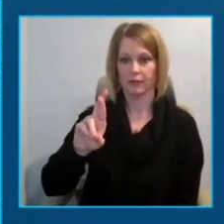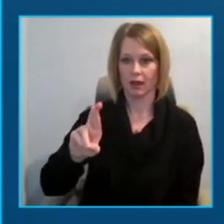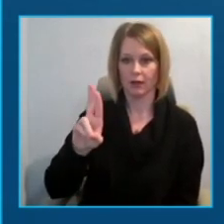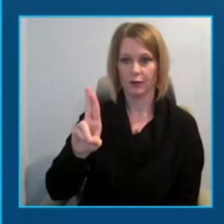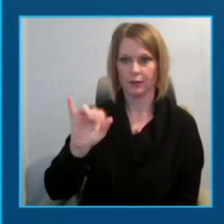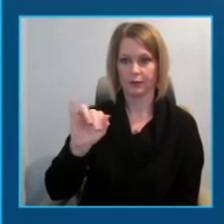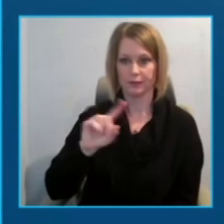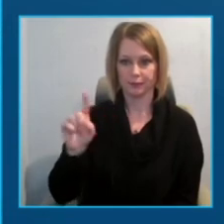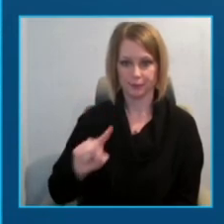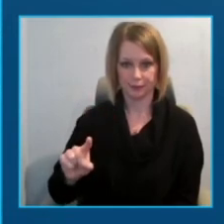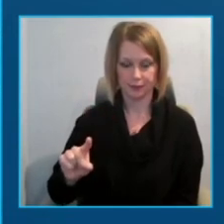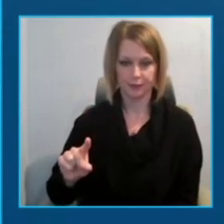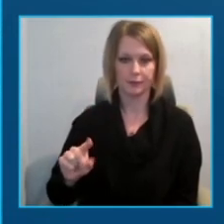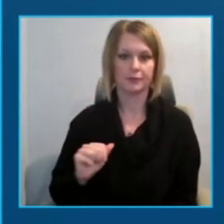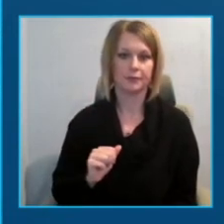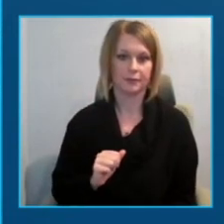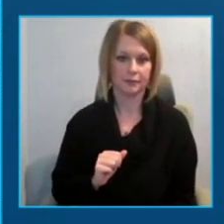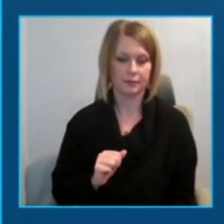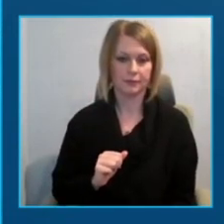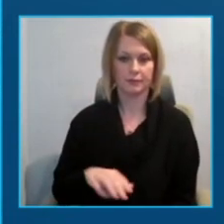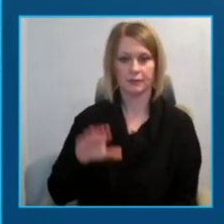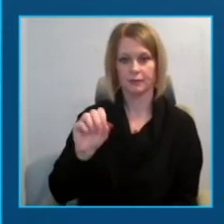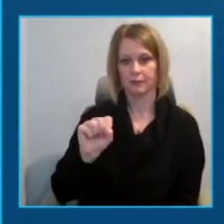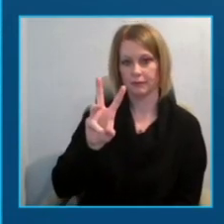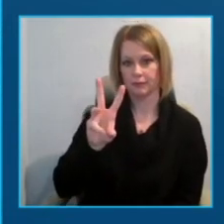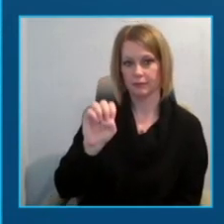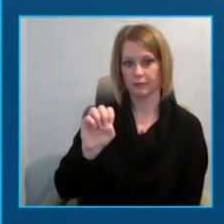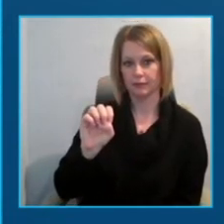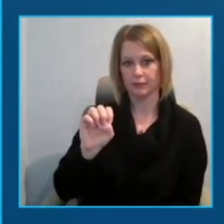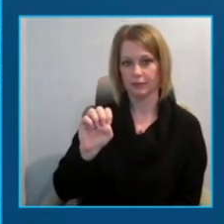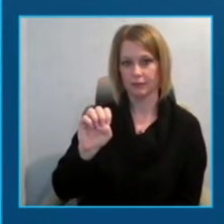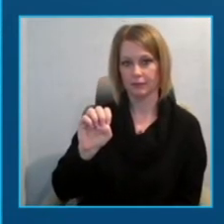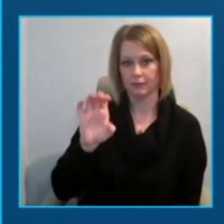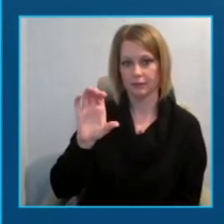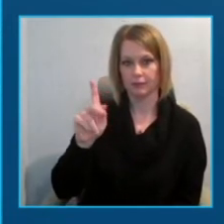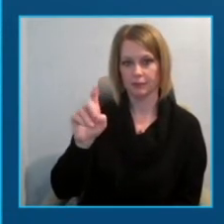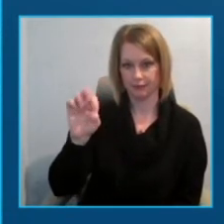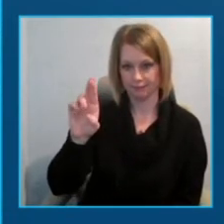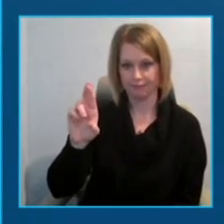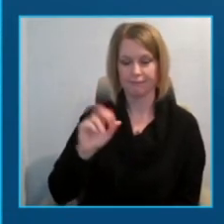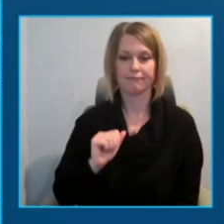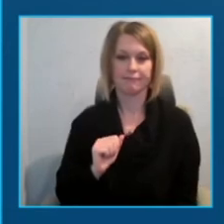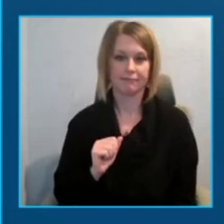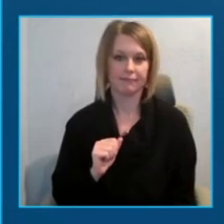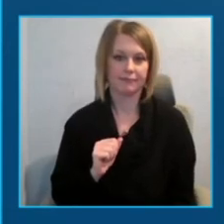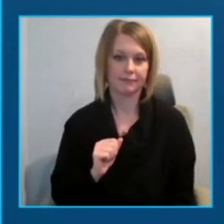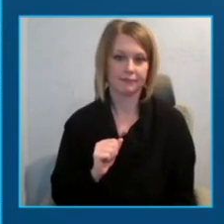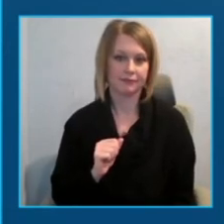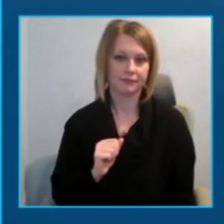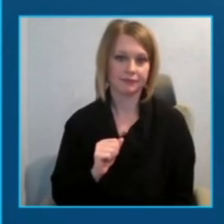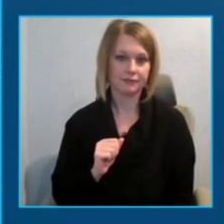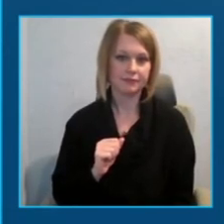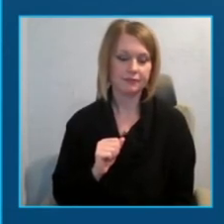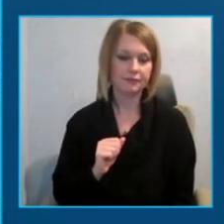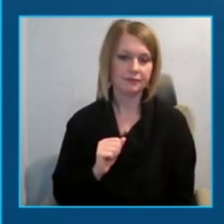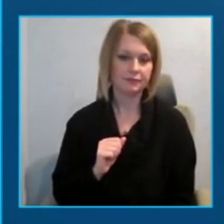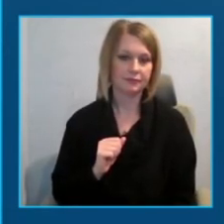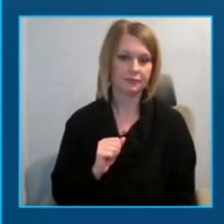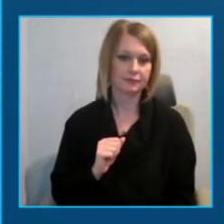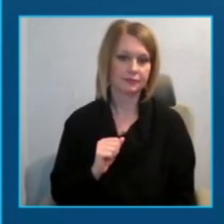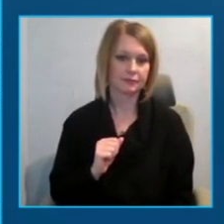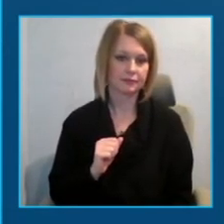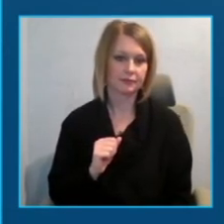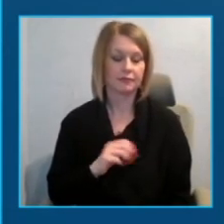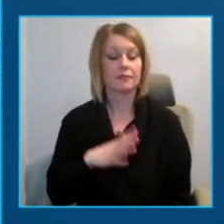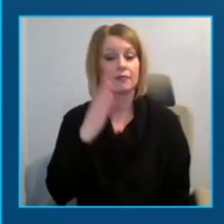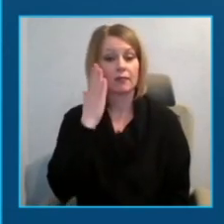Here. Ms. Weingarten? Here. And Ms. Weingarten, I know that you have given your